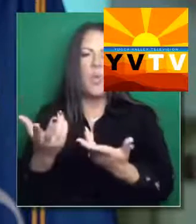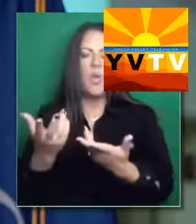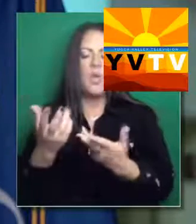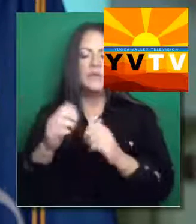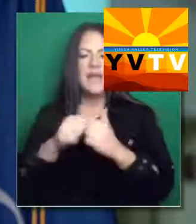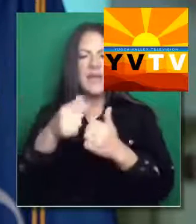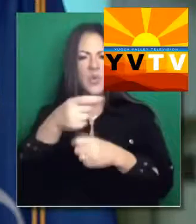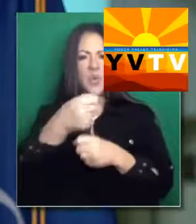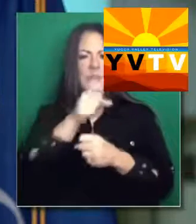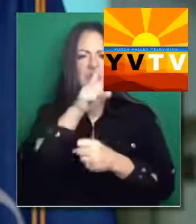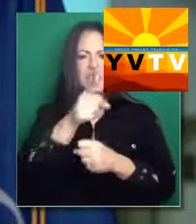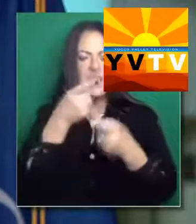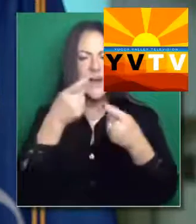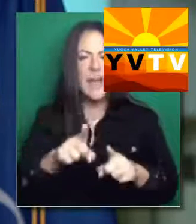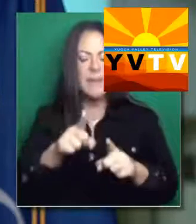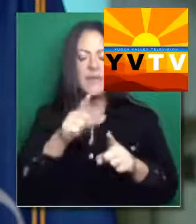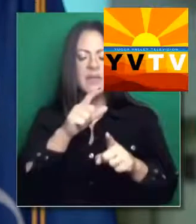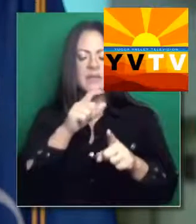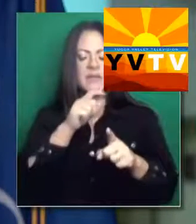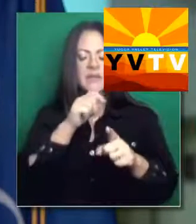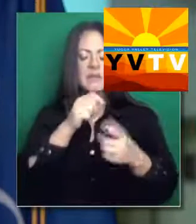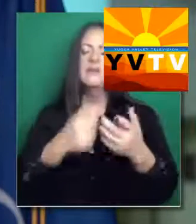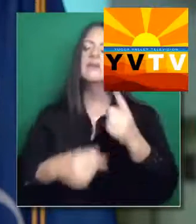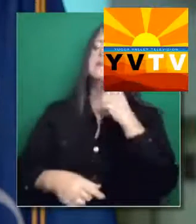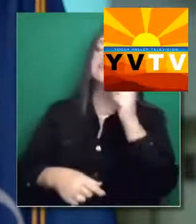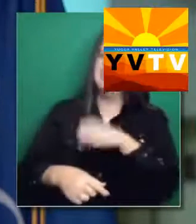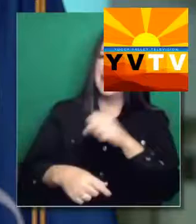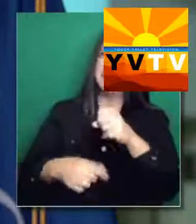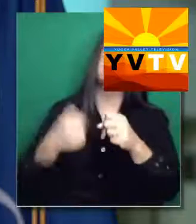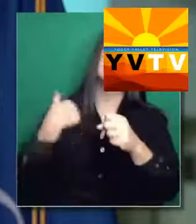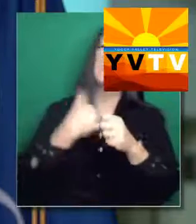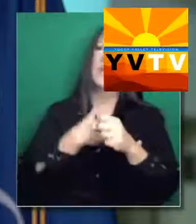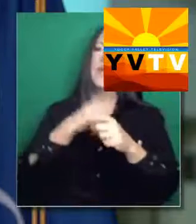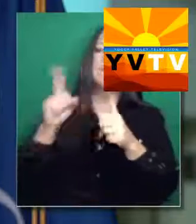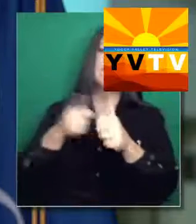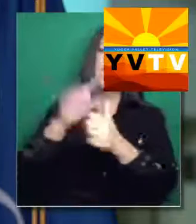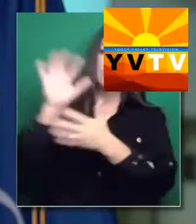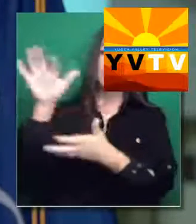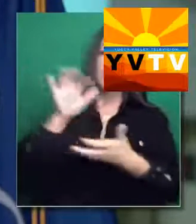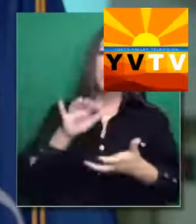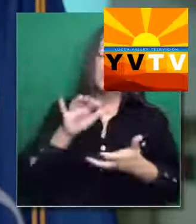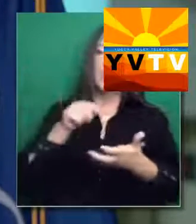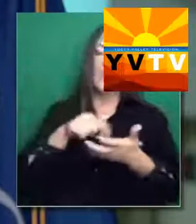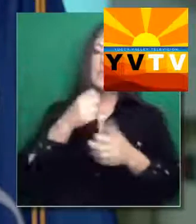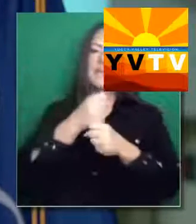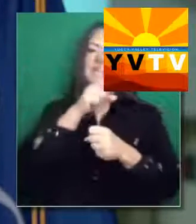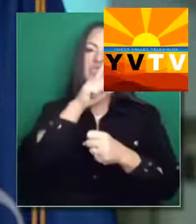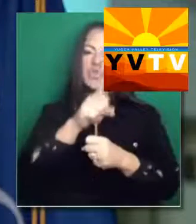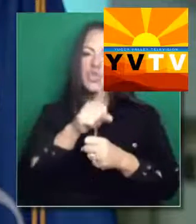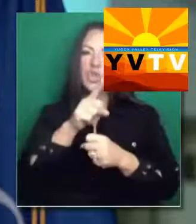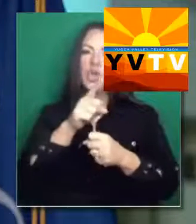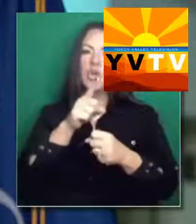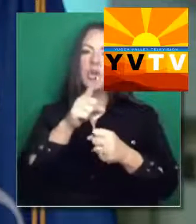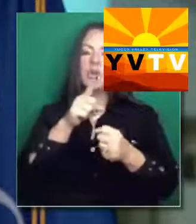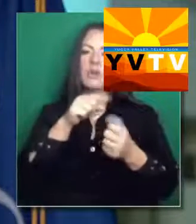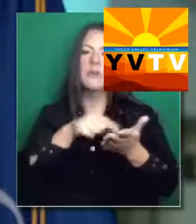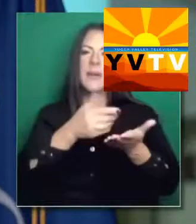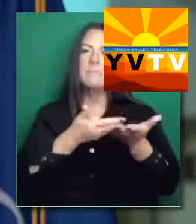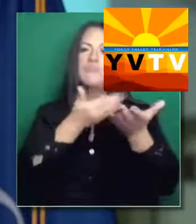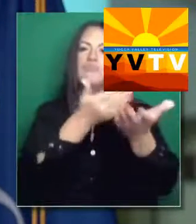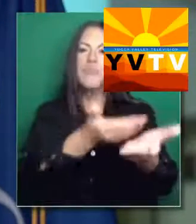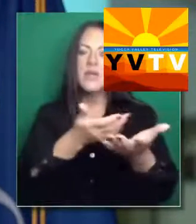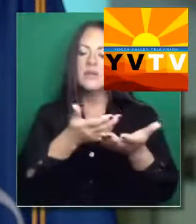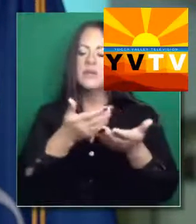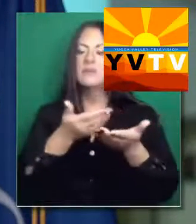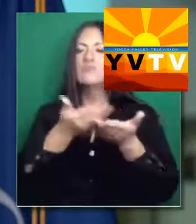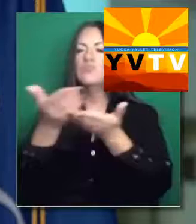sure that happens, have been for days when some of those first instances came up, to make sure people are able to transfer those doses immediately. Let me